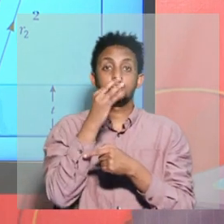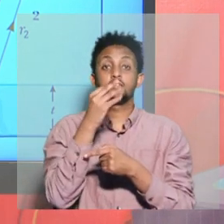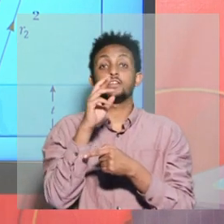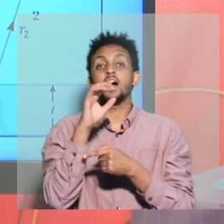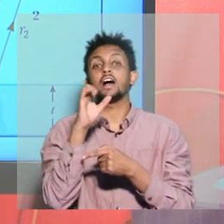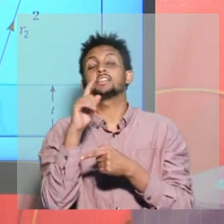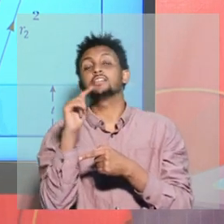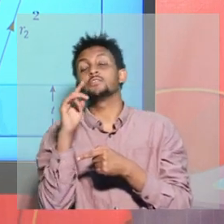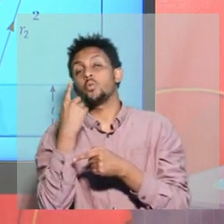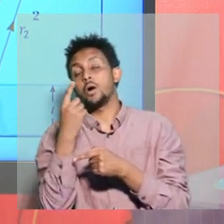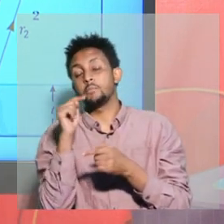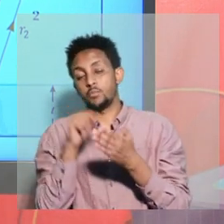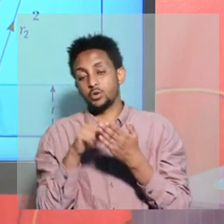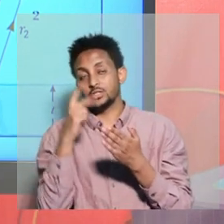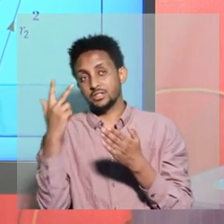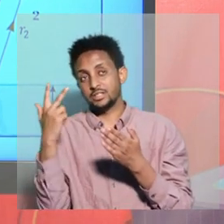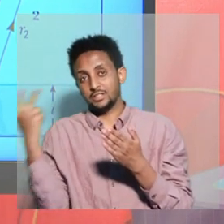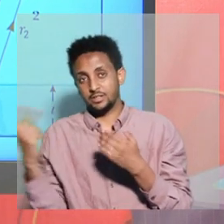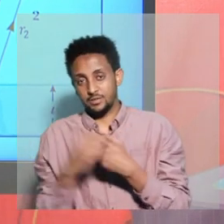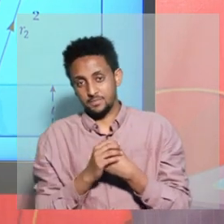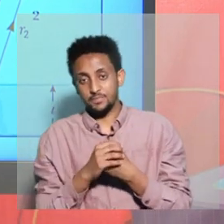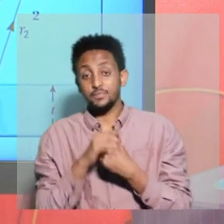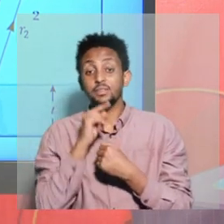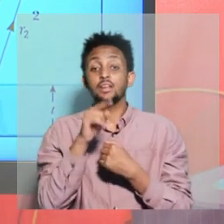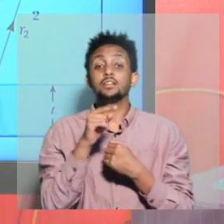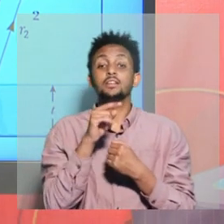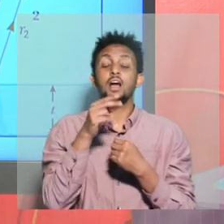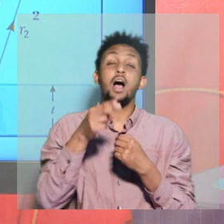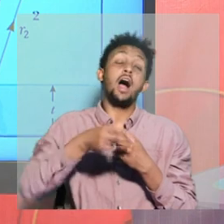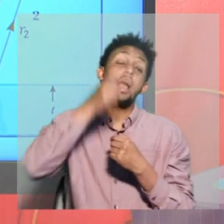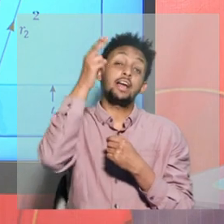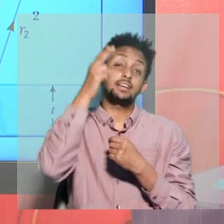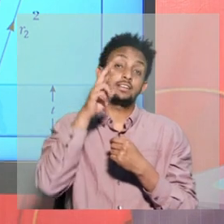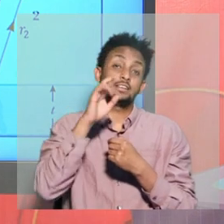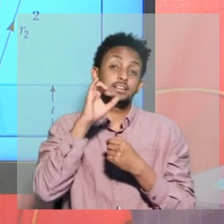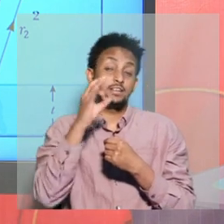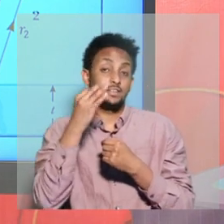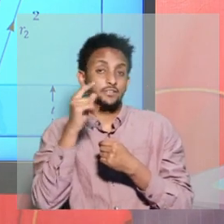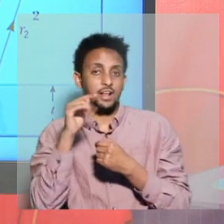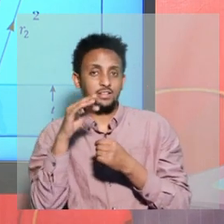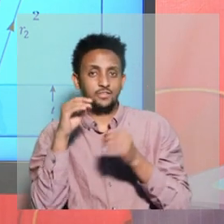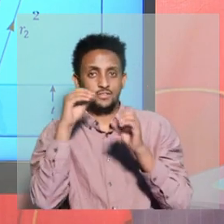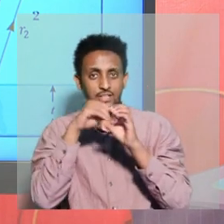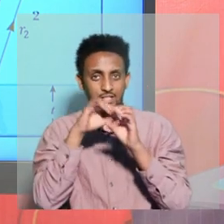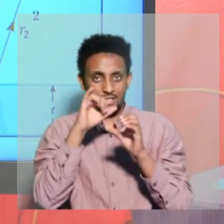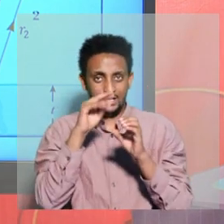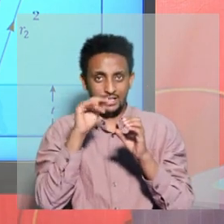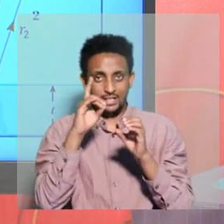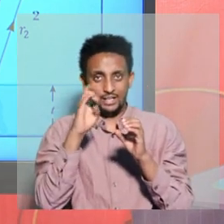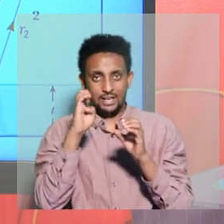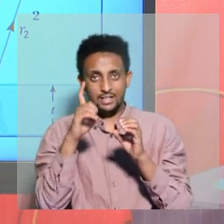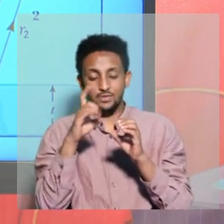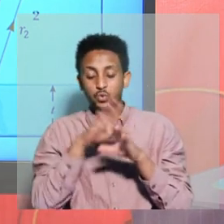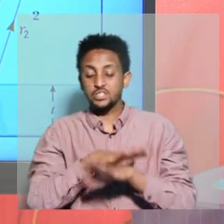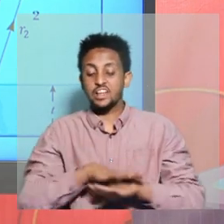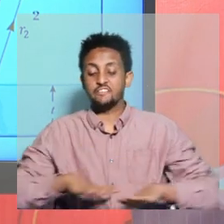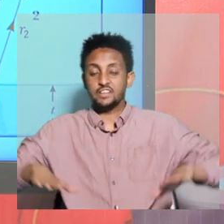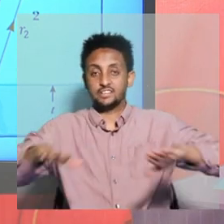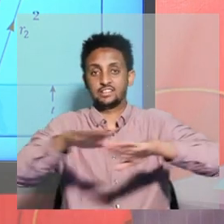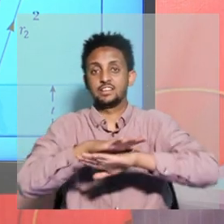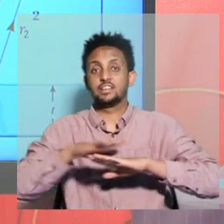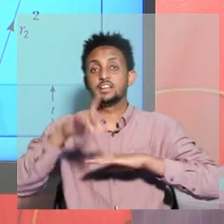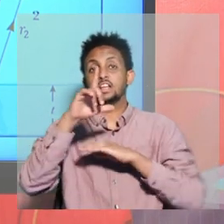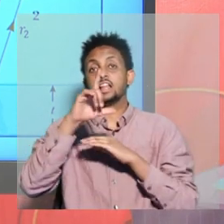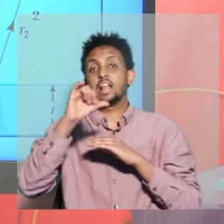water, 1.33. So it faces higher refractive index or higher refractive surface. As